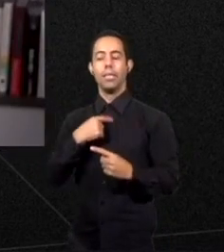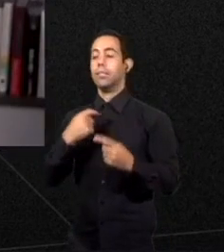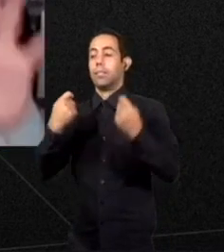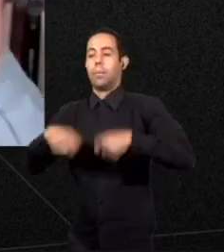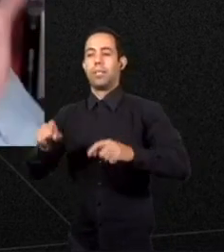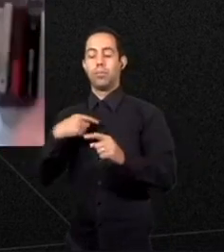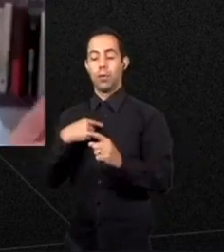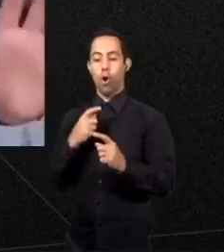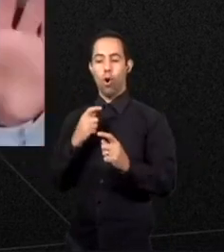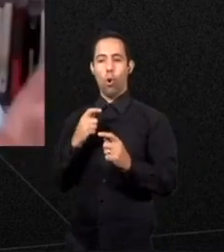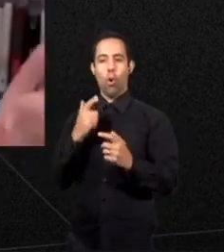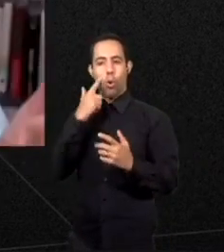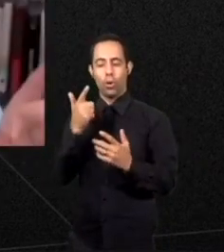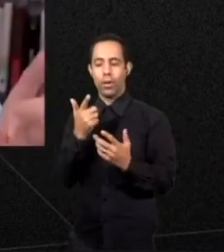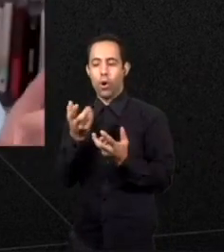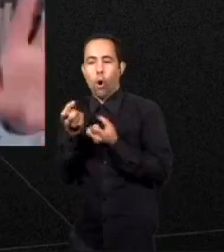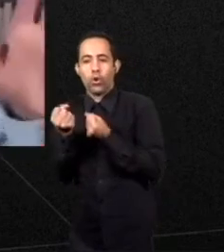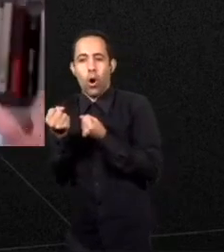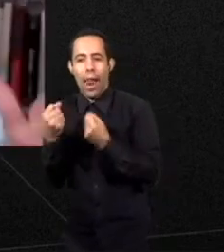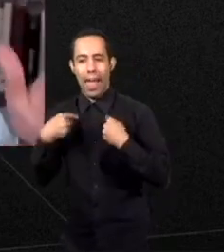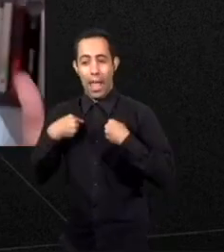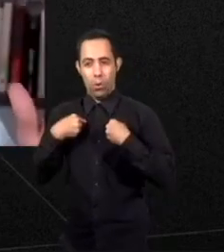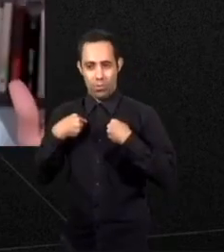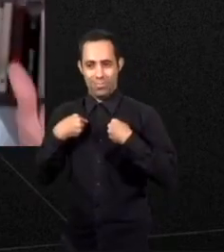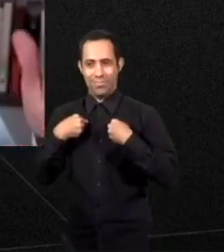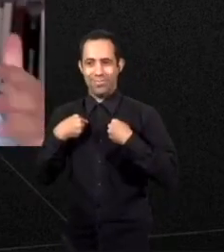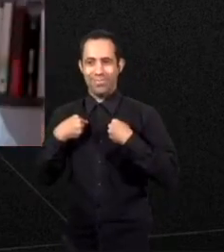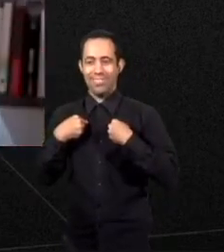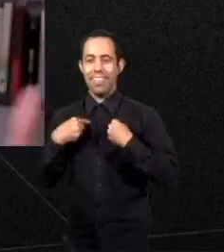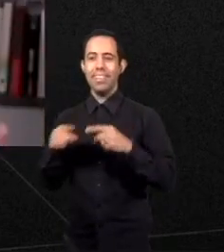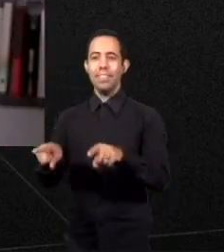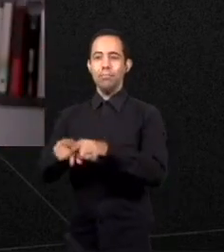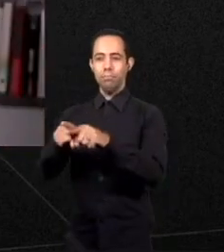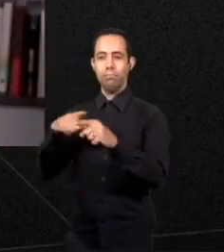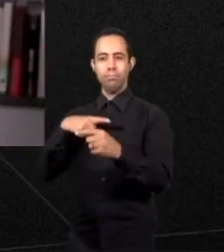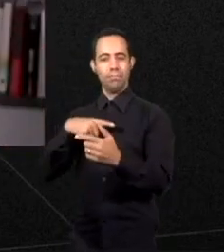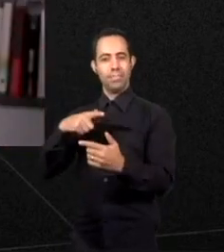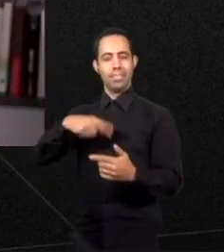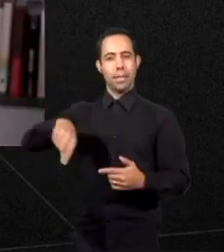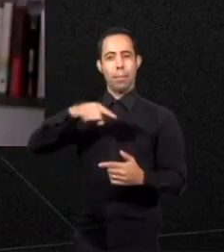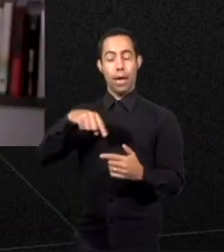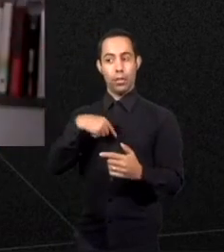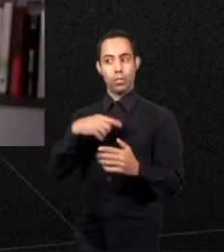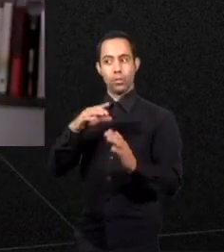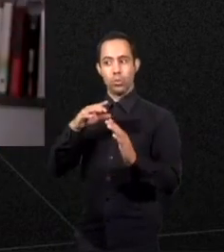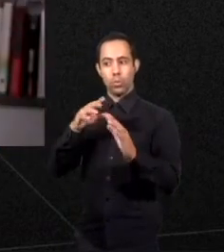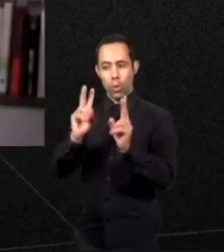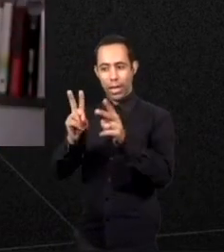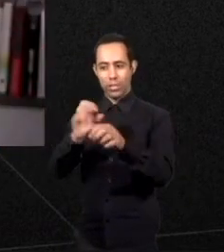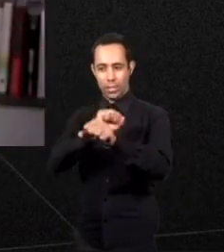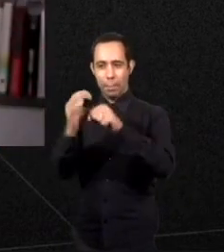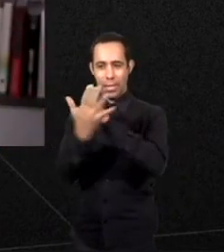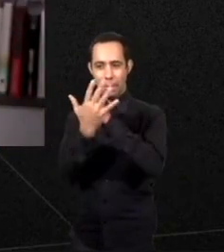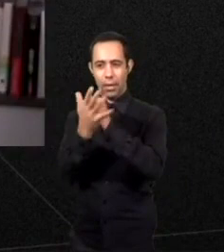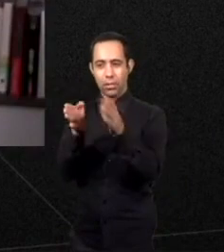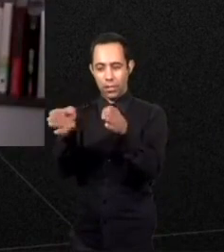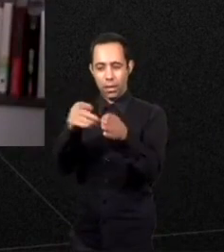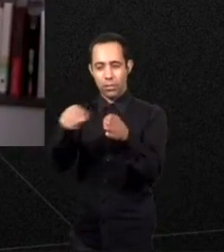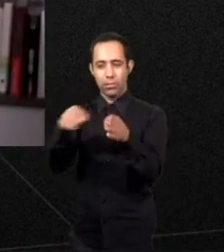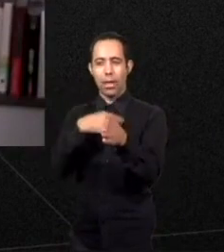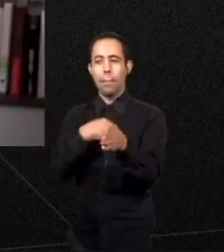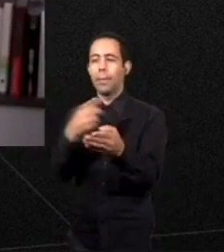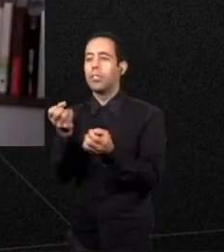It's okay in a pandemic to collect information on millions of people. We need it. but it must be used to help the